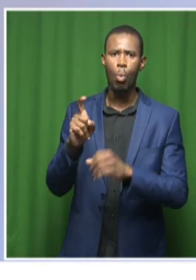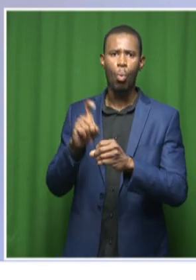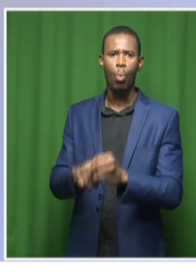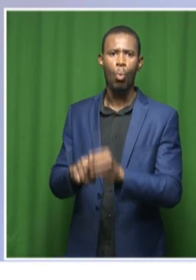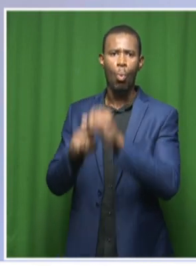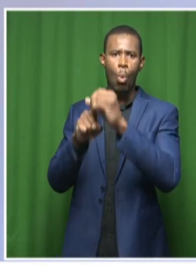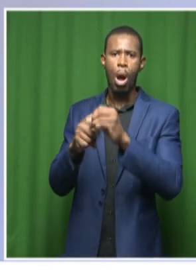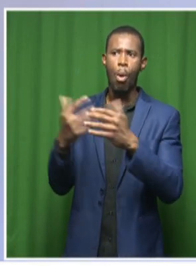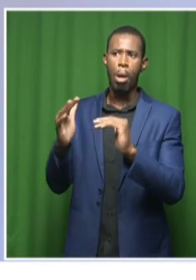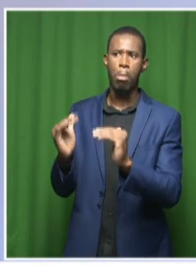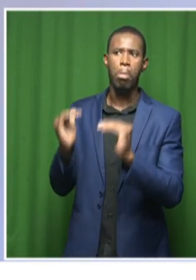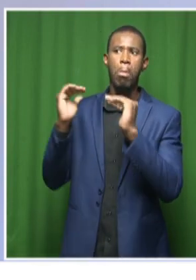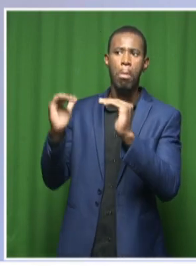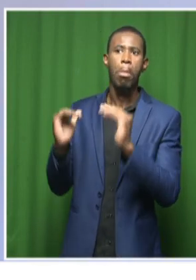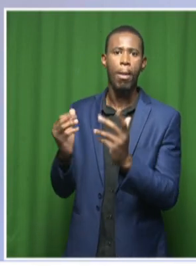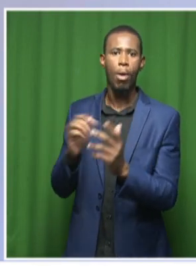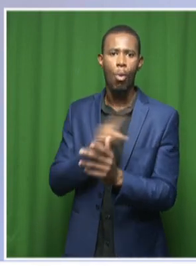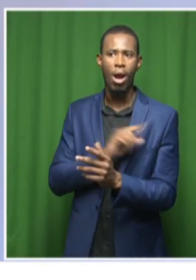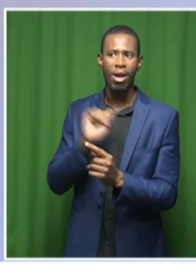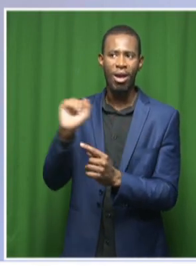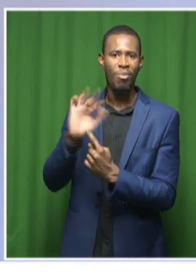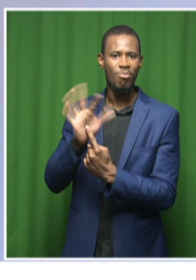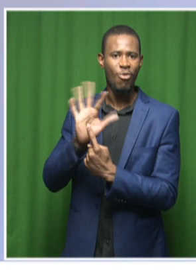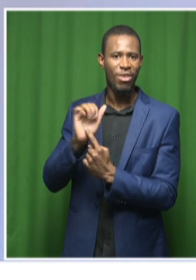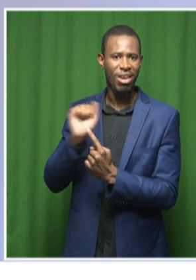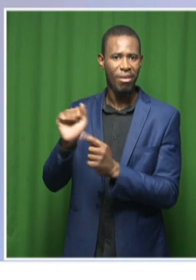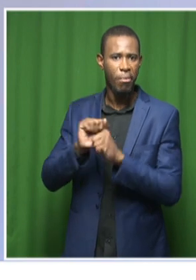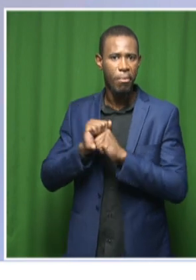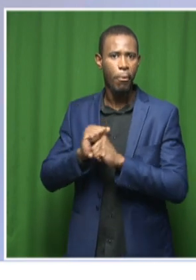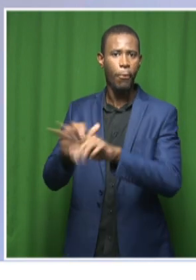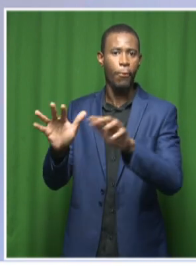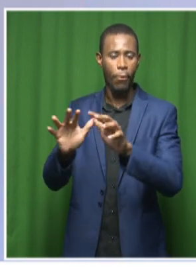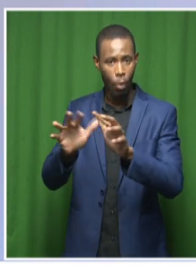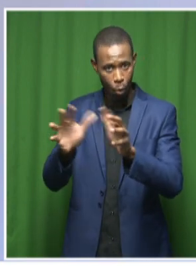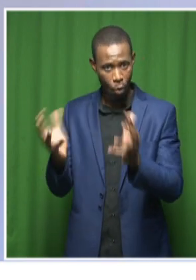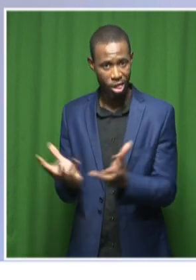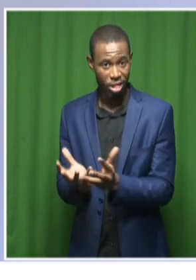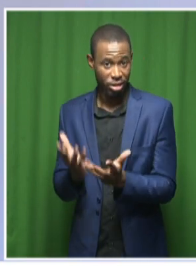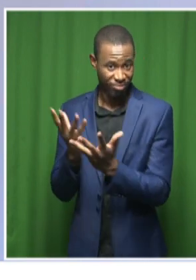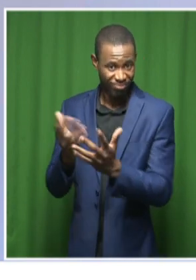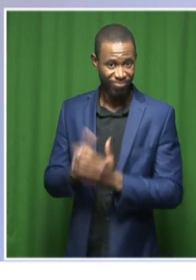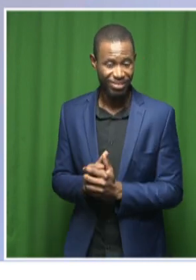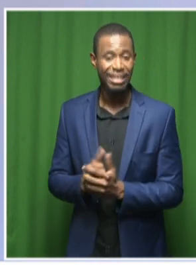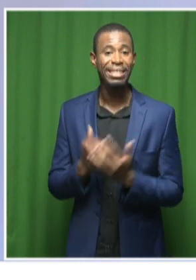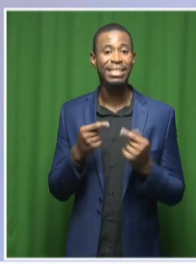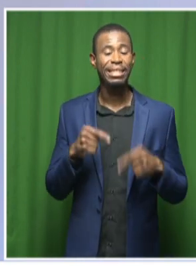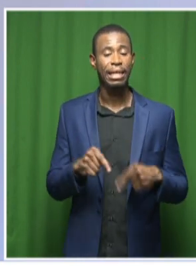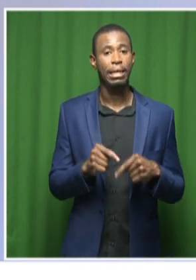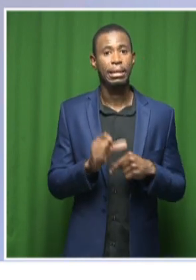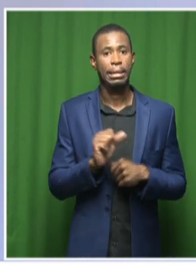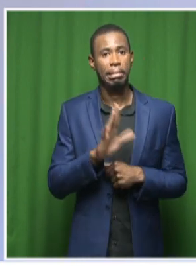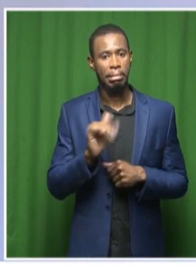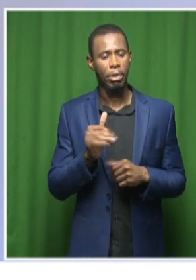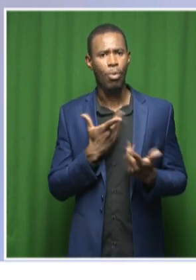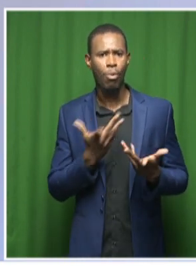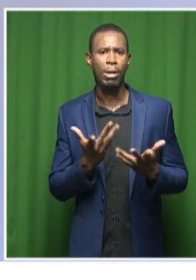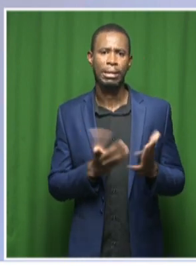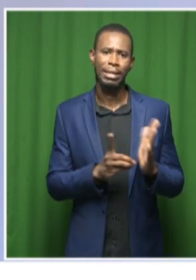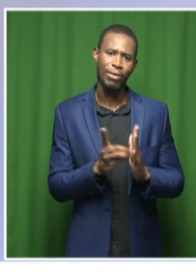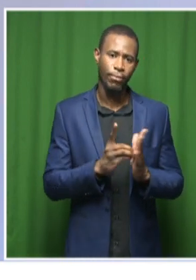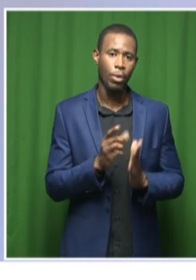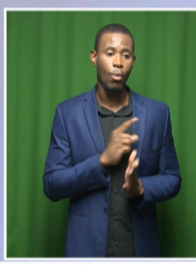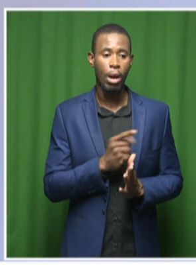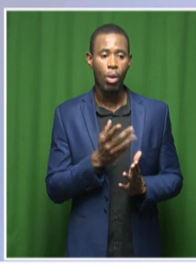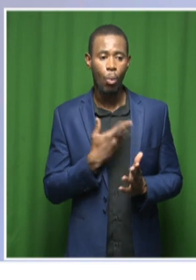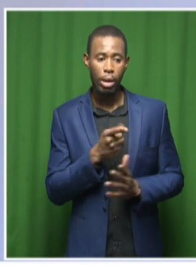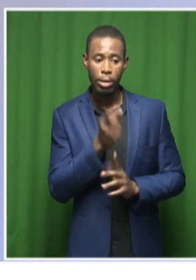markets, understand, and also, you know, I think the most important part is that they are able also to see individuals that they've seen on television,